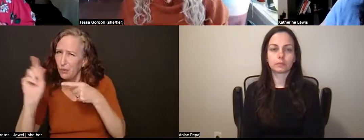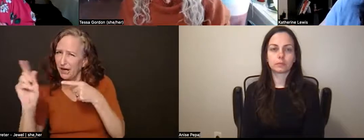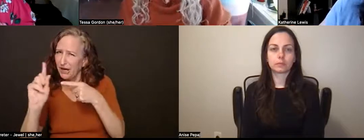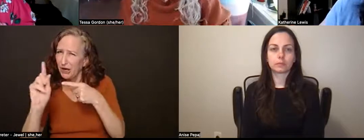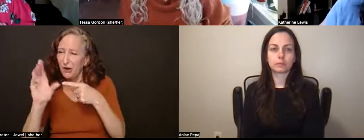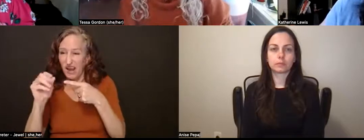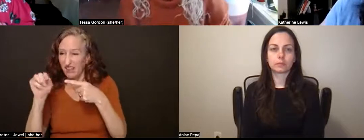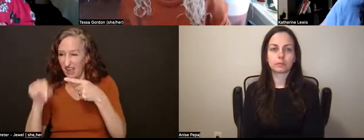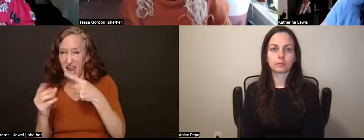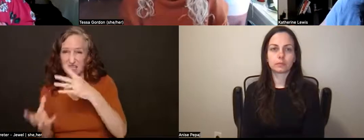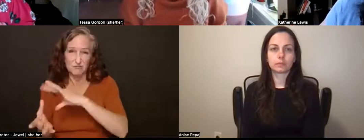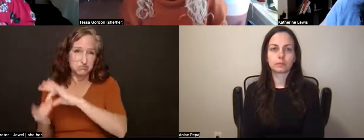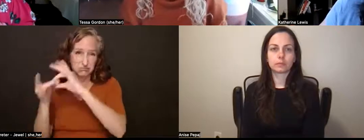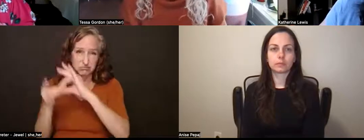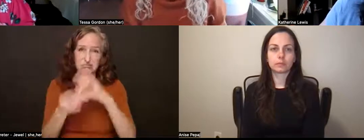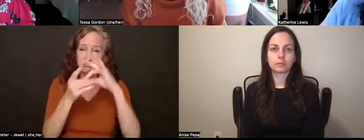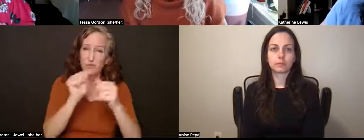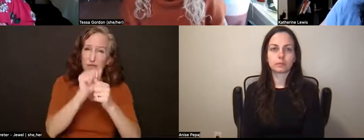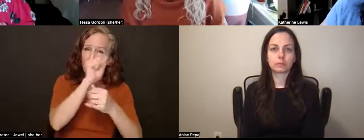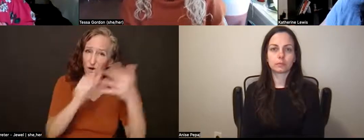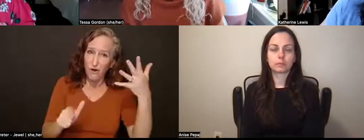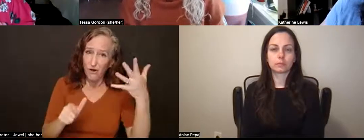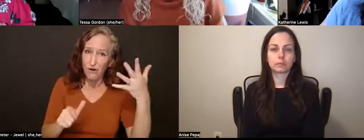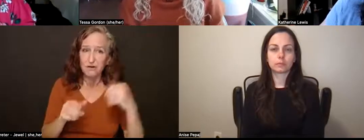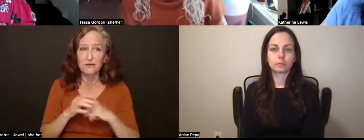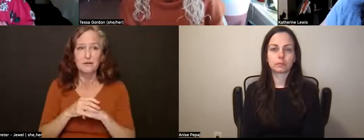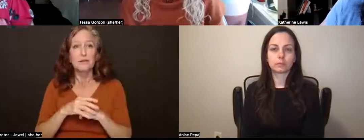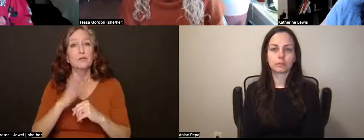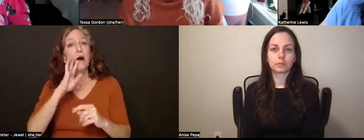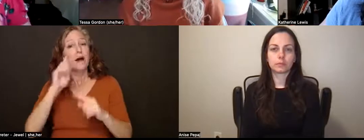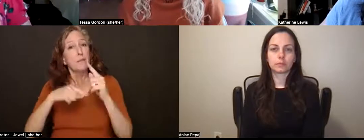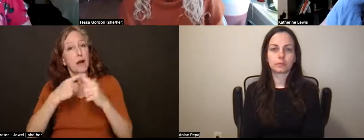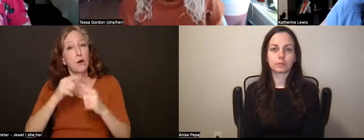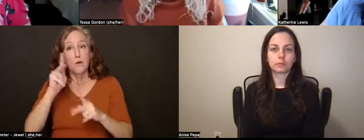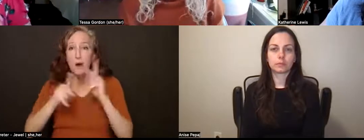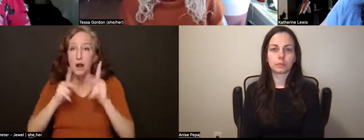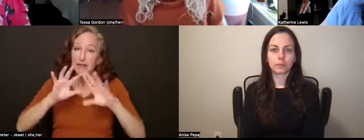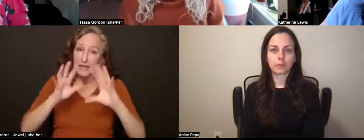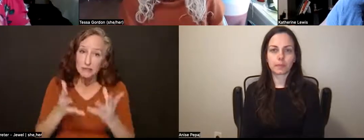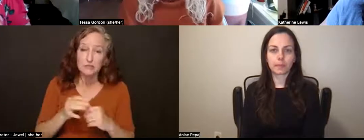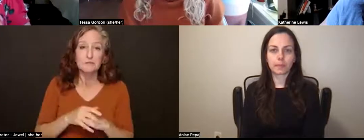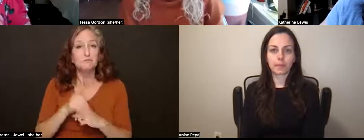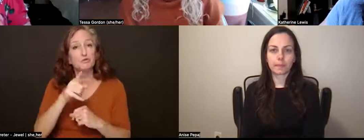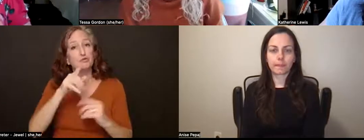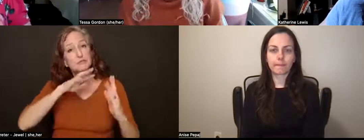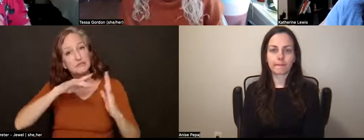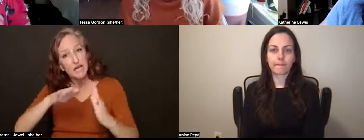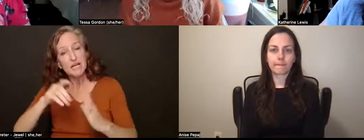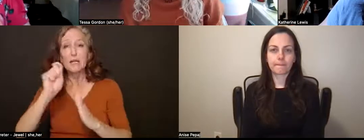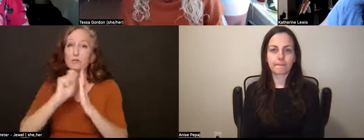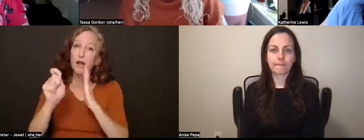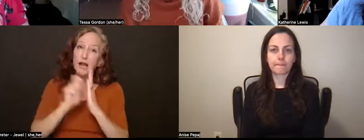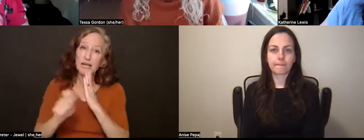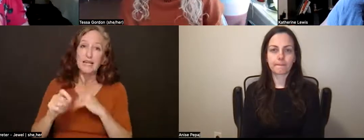them together. So if you're going to take your population that we're studying or you're writing about, or the patients that are coming into